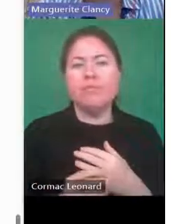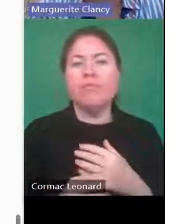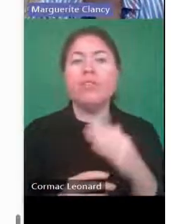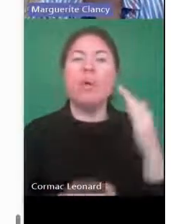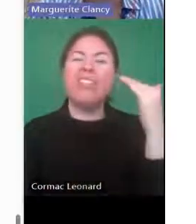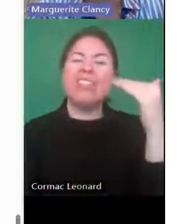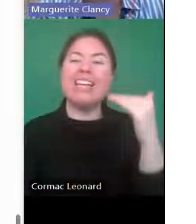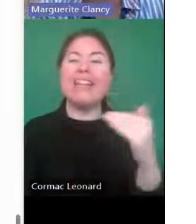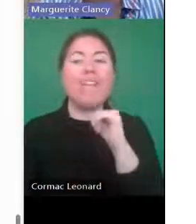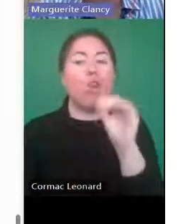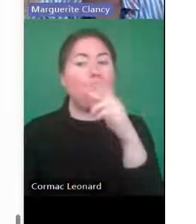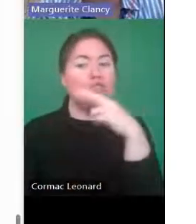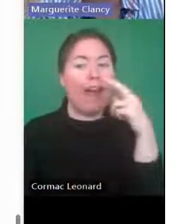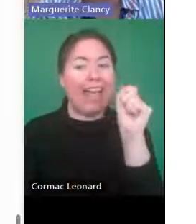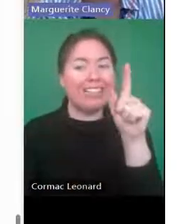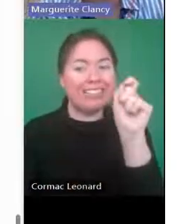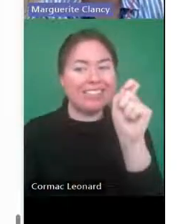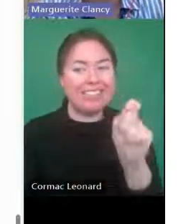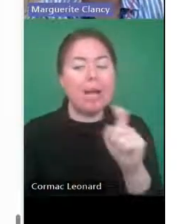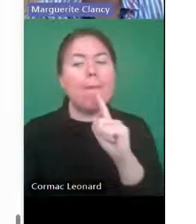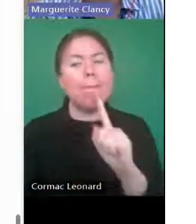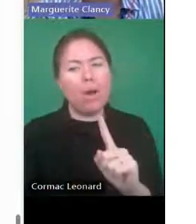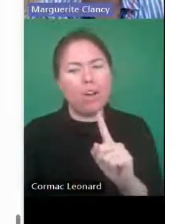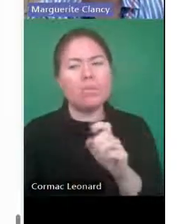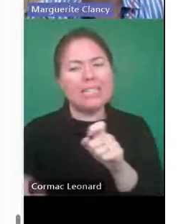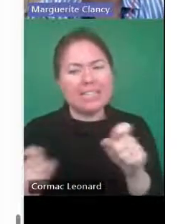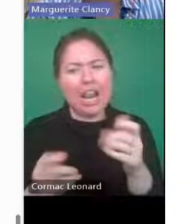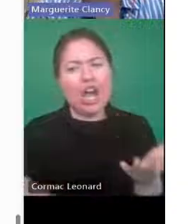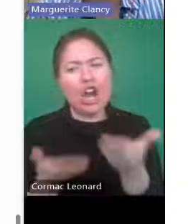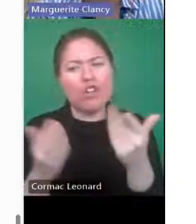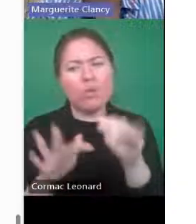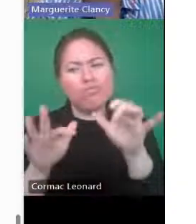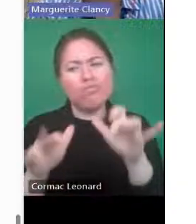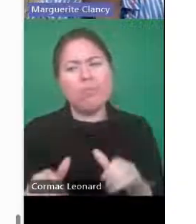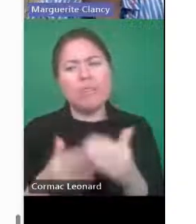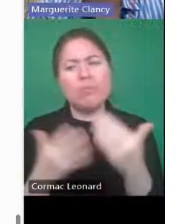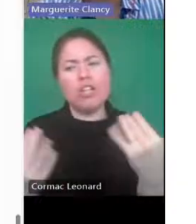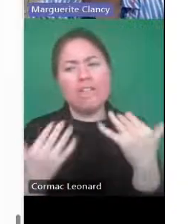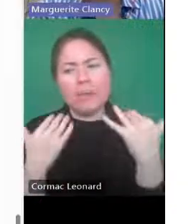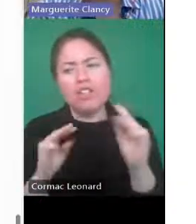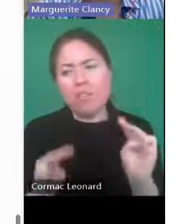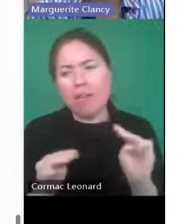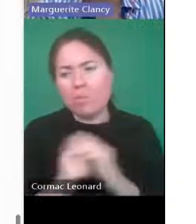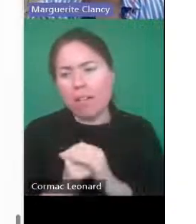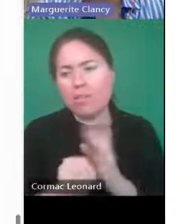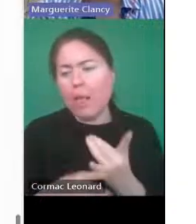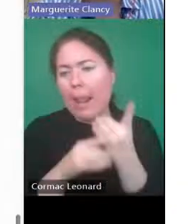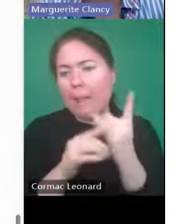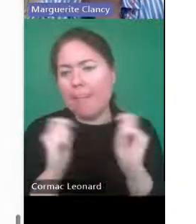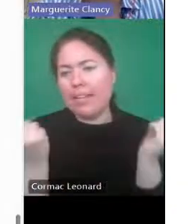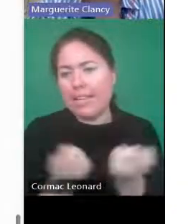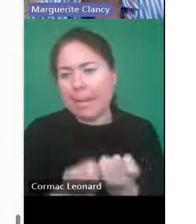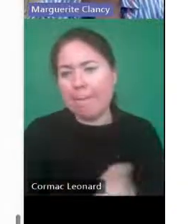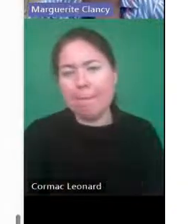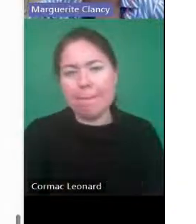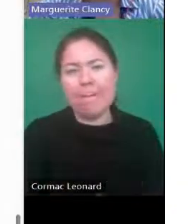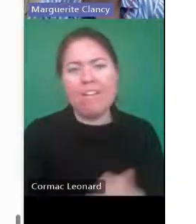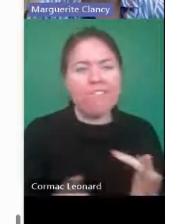that you would complete as much information as possible. And this again will help the team if they do need to make links